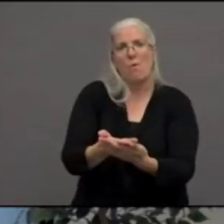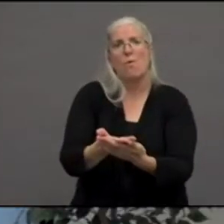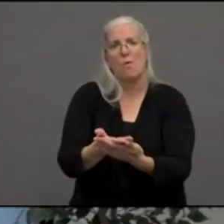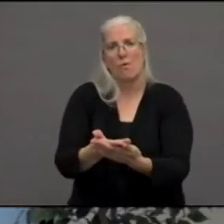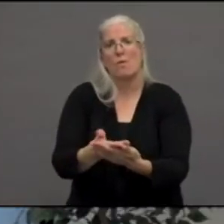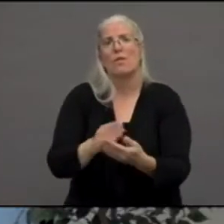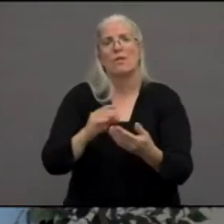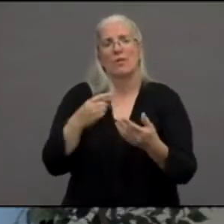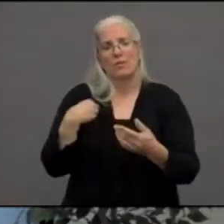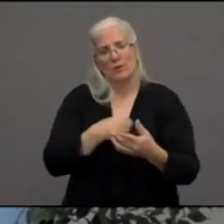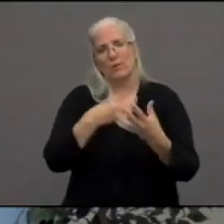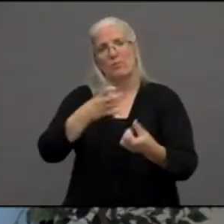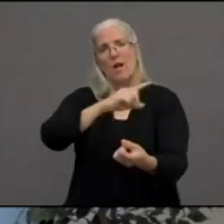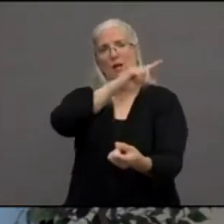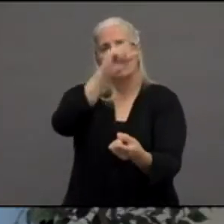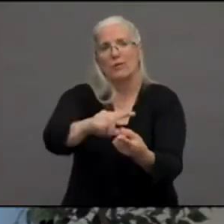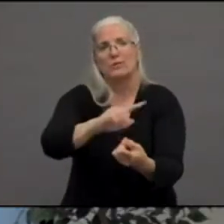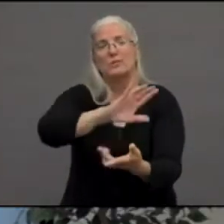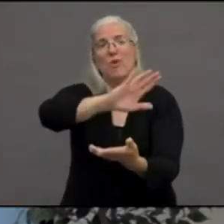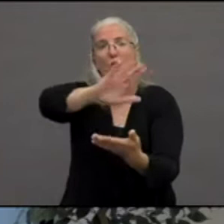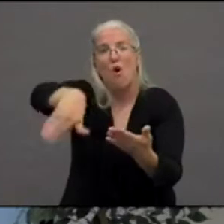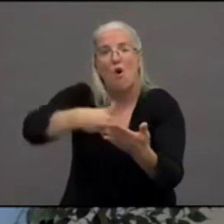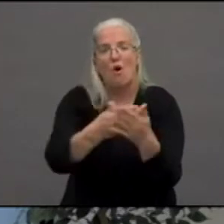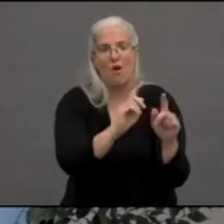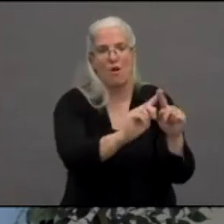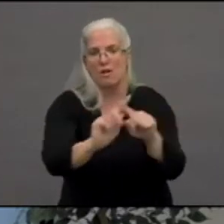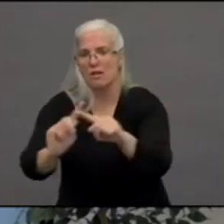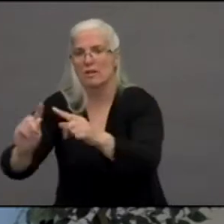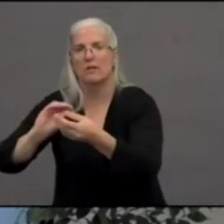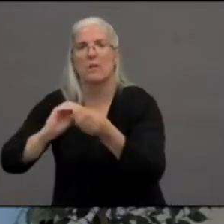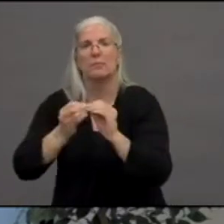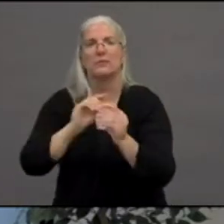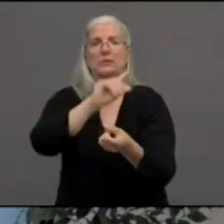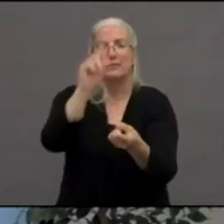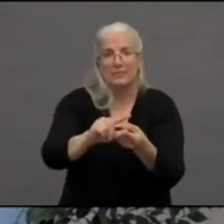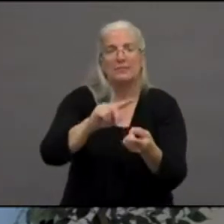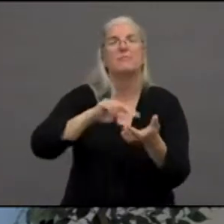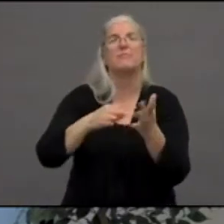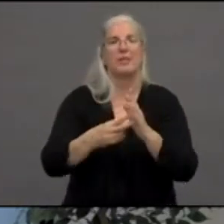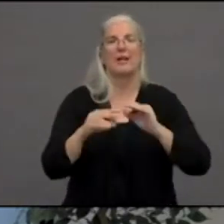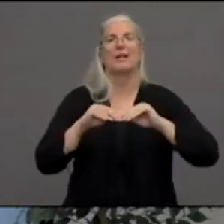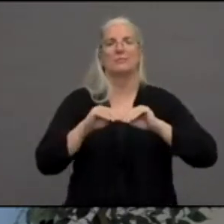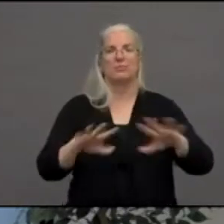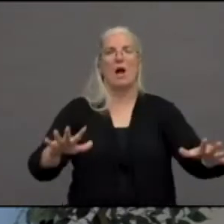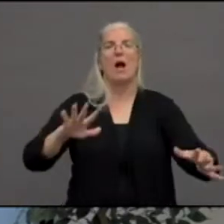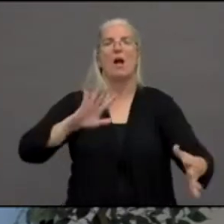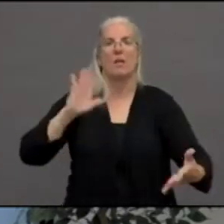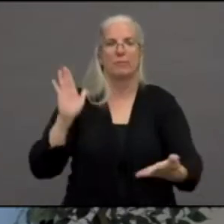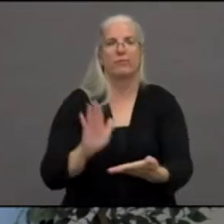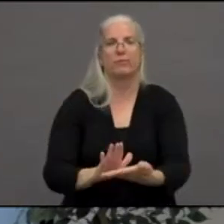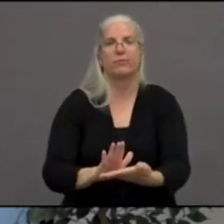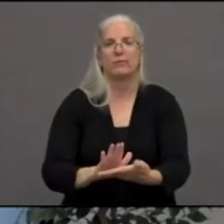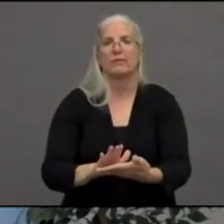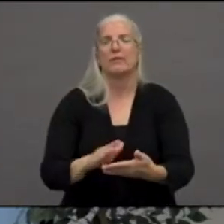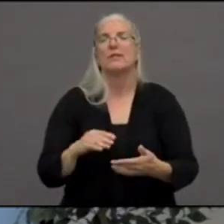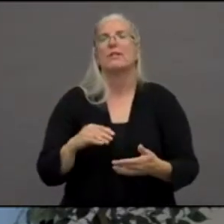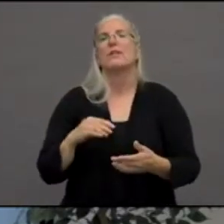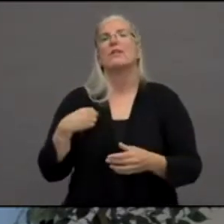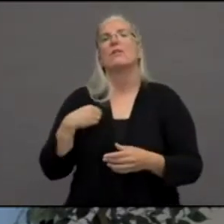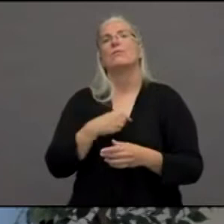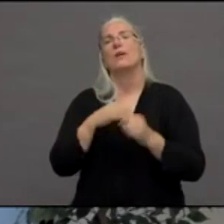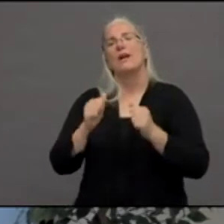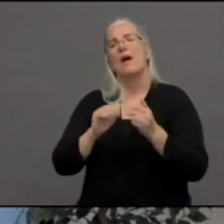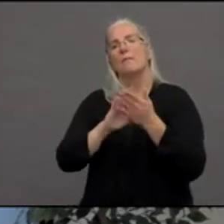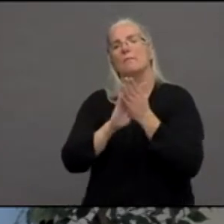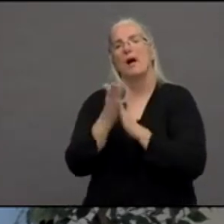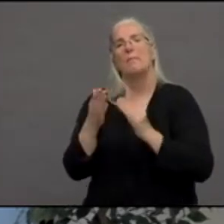to help us return to somewhat of a normal state. And yes, the county does appear on a list